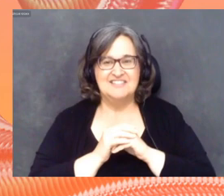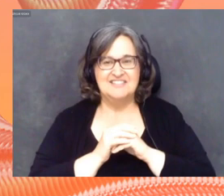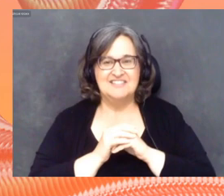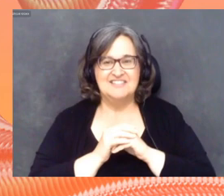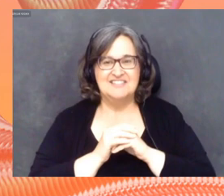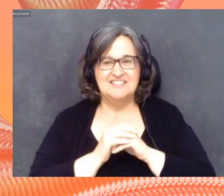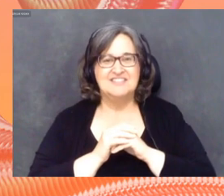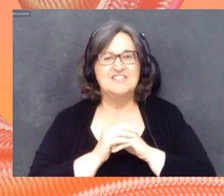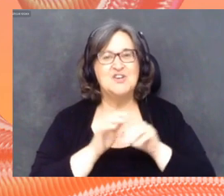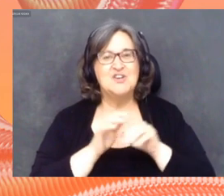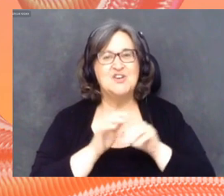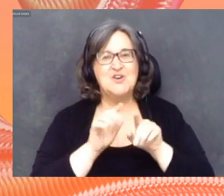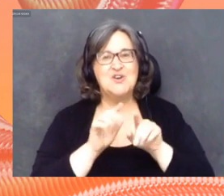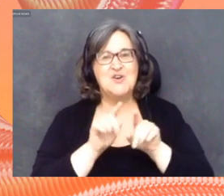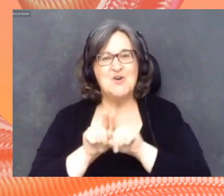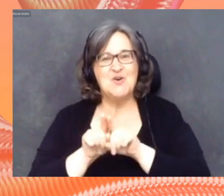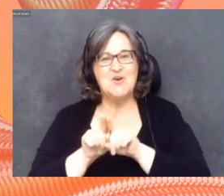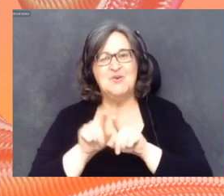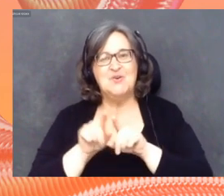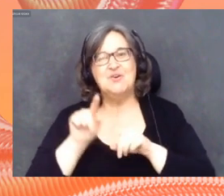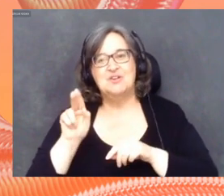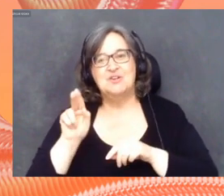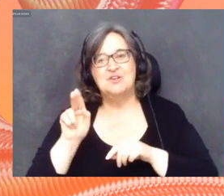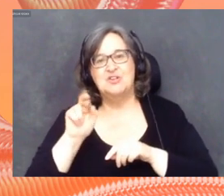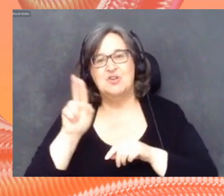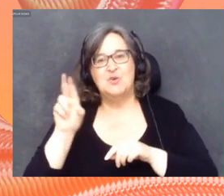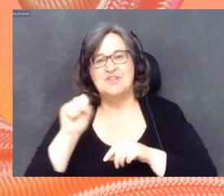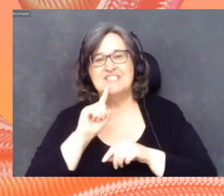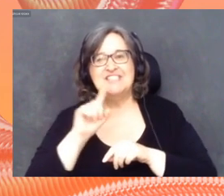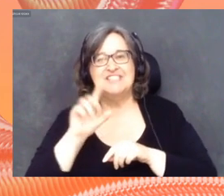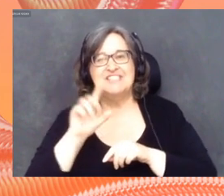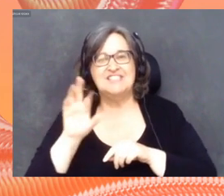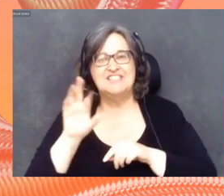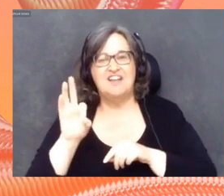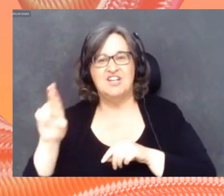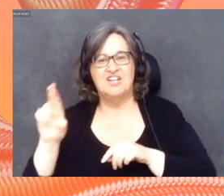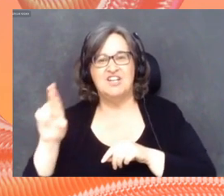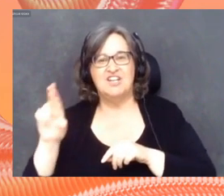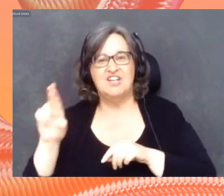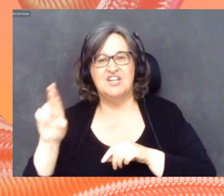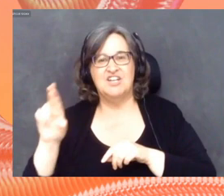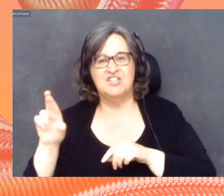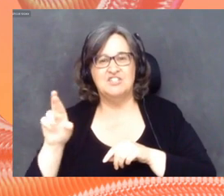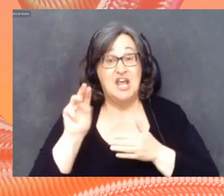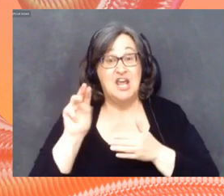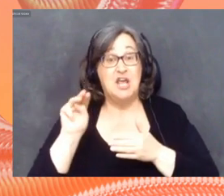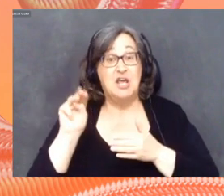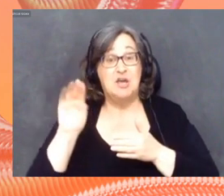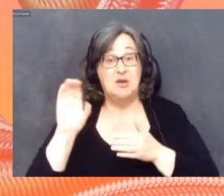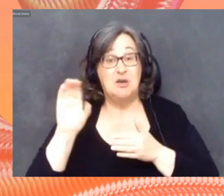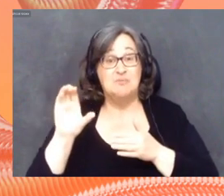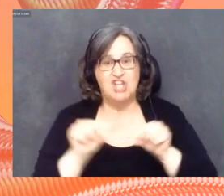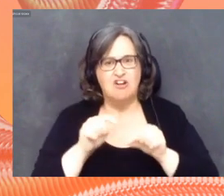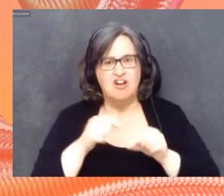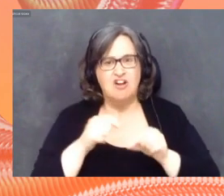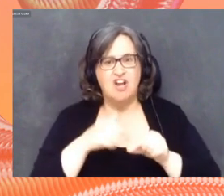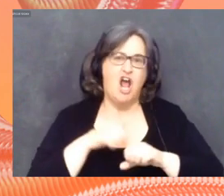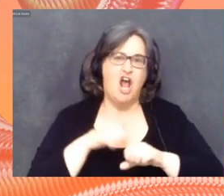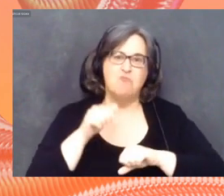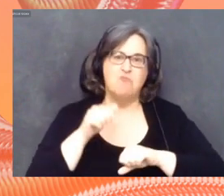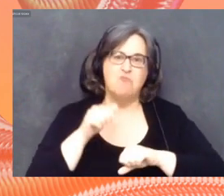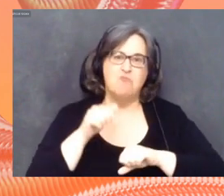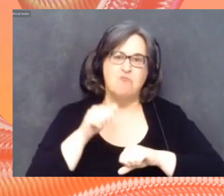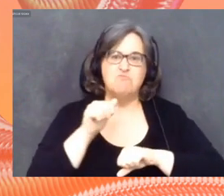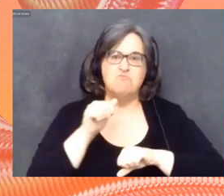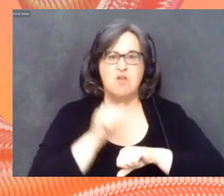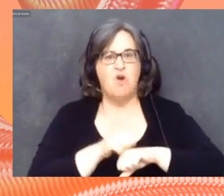Also Taurus. Taurus is fixed Earth. So the moon of the AMC chart is like that. I am the rock. I'm the mountain,